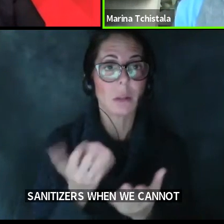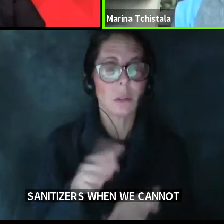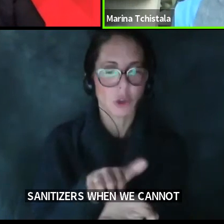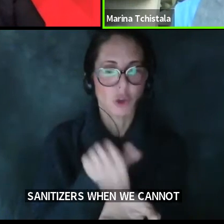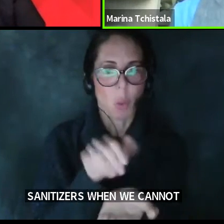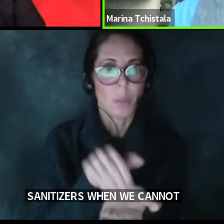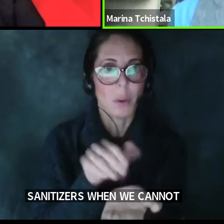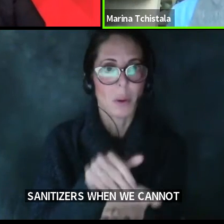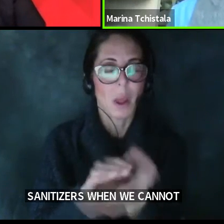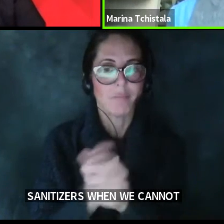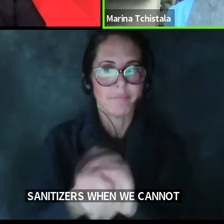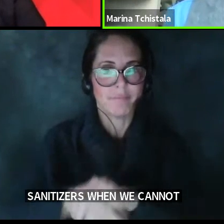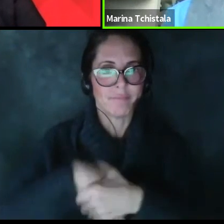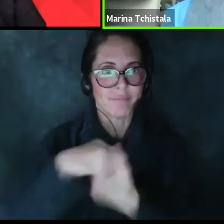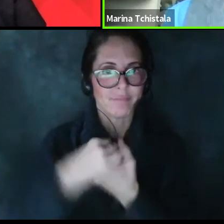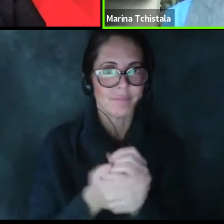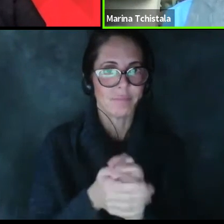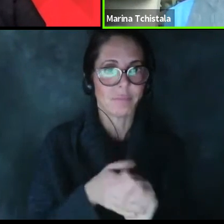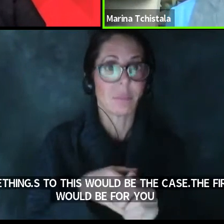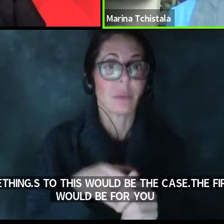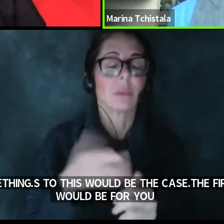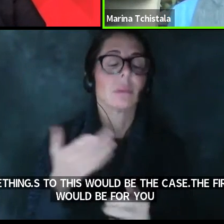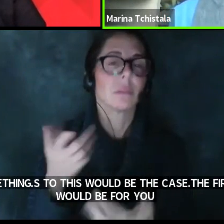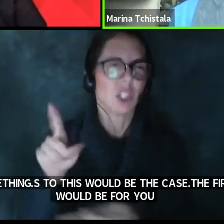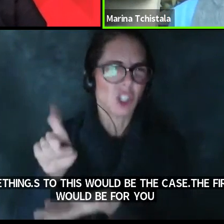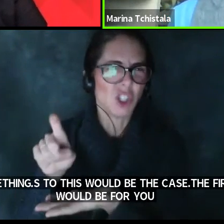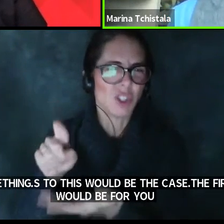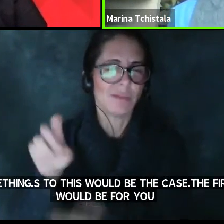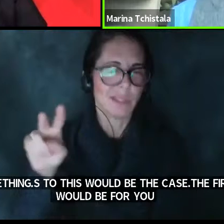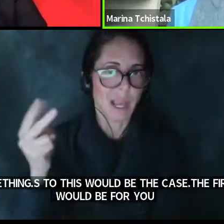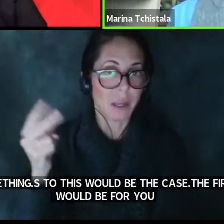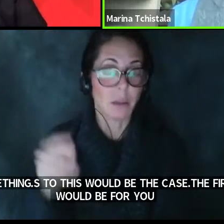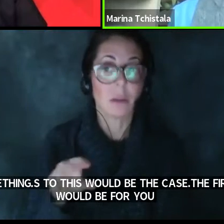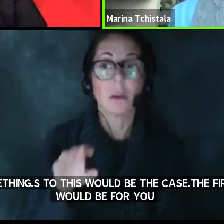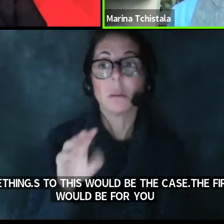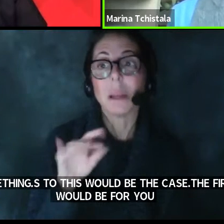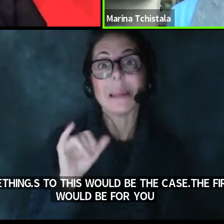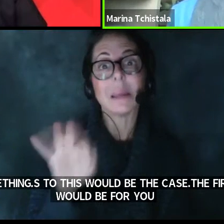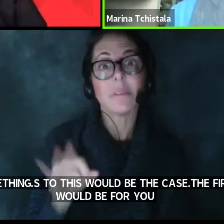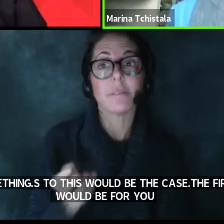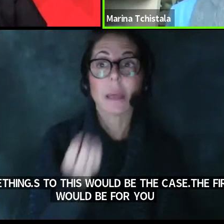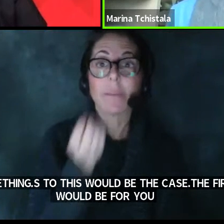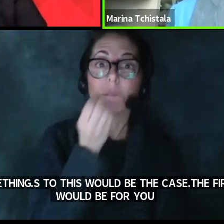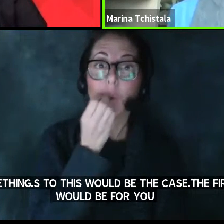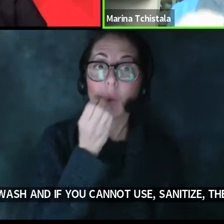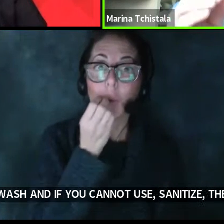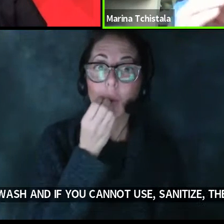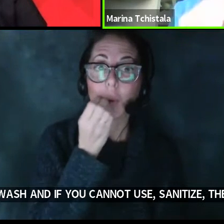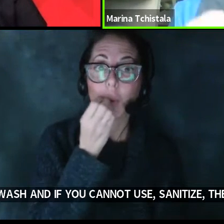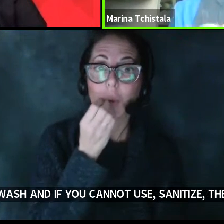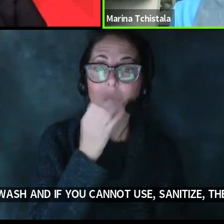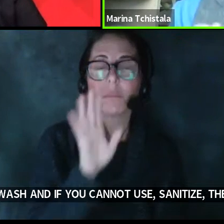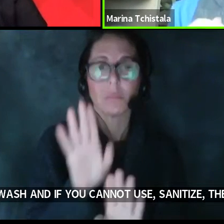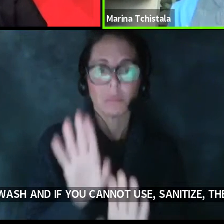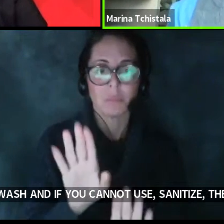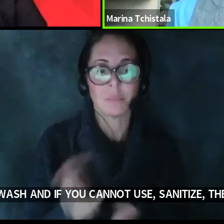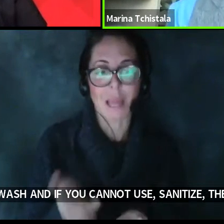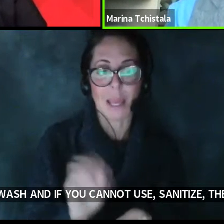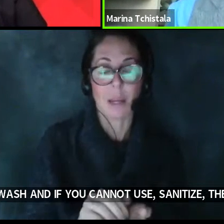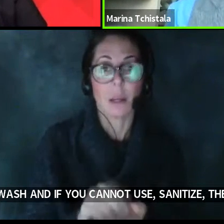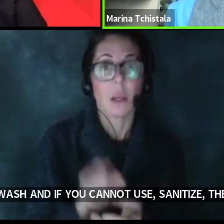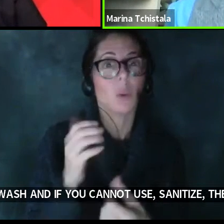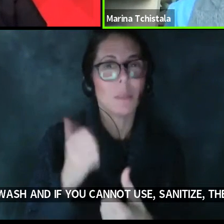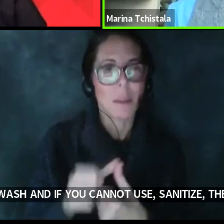sanitize. But the bags, the grocery shopping, generally they can, again, if we're talking about normal,